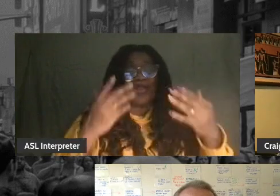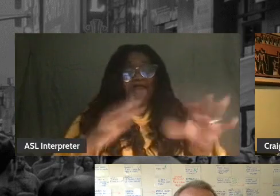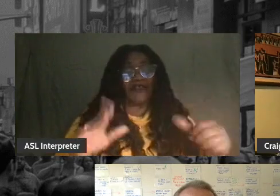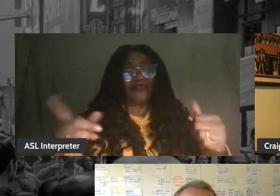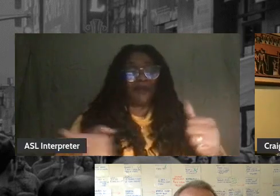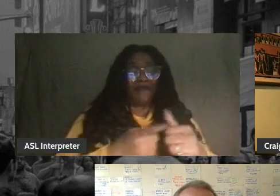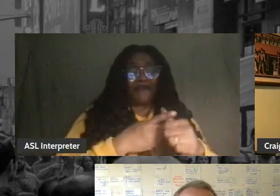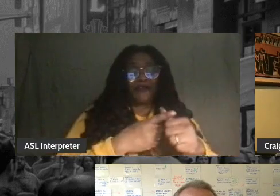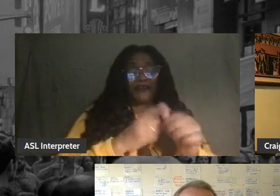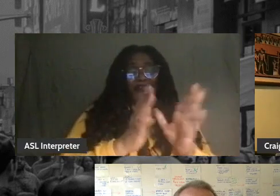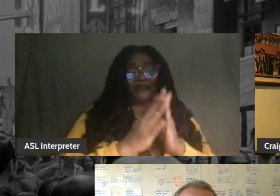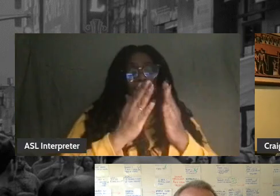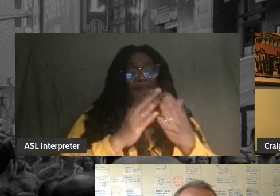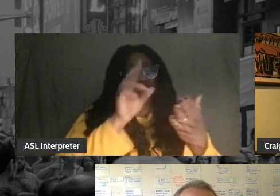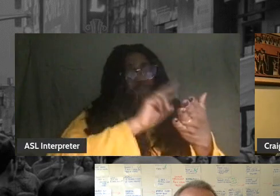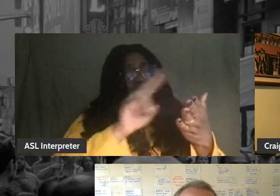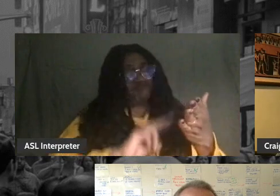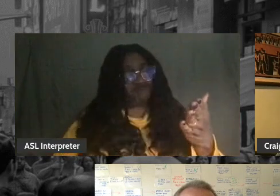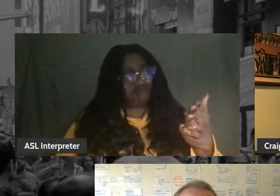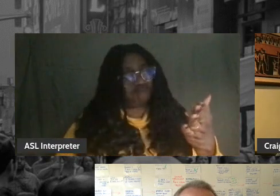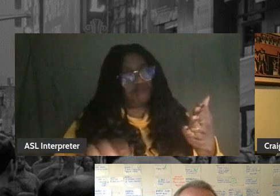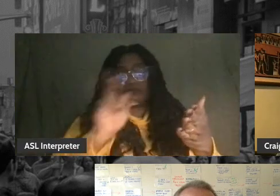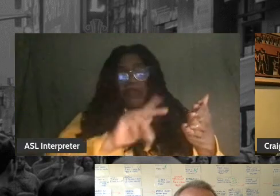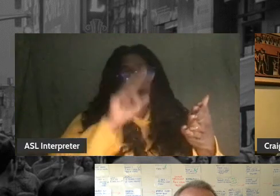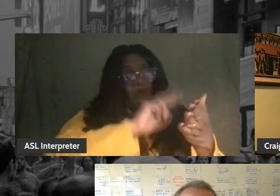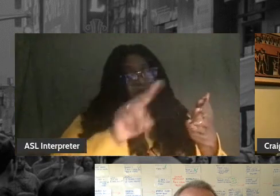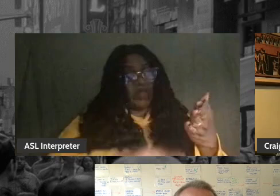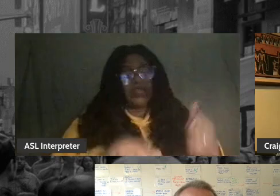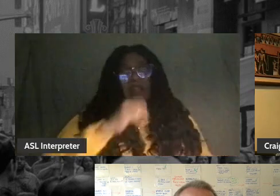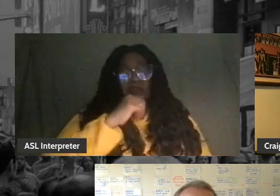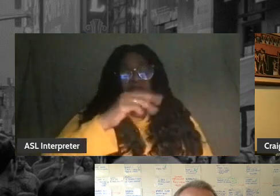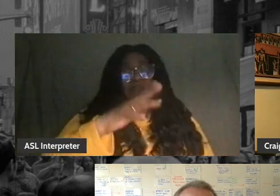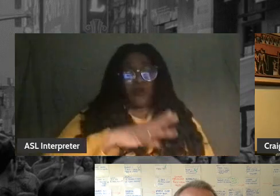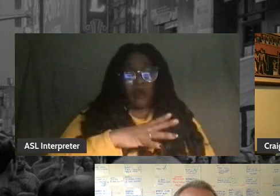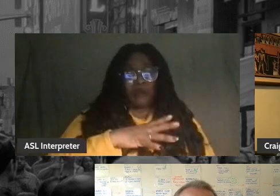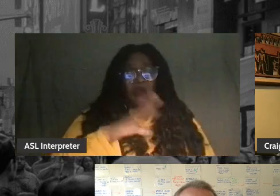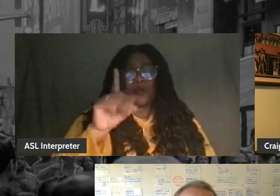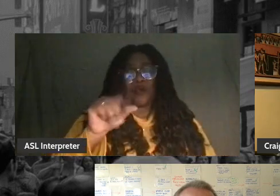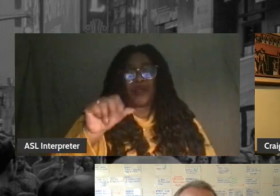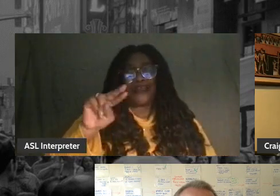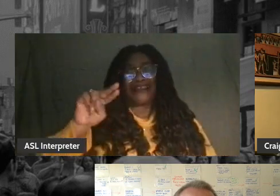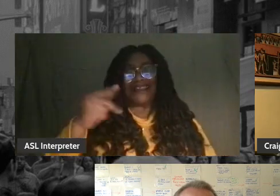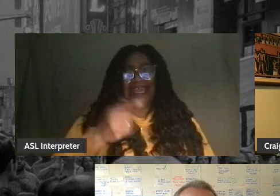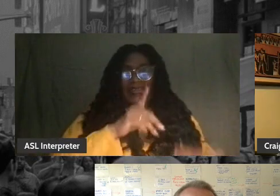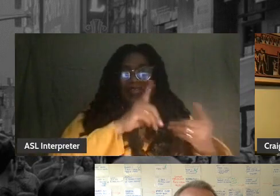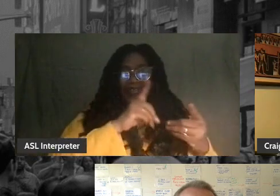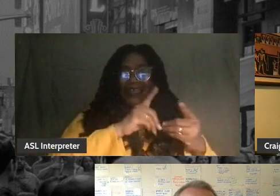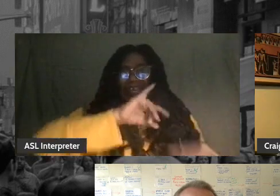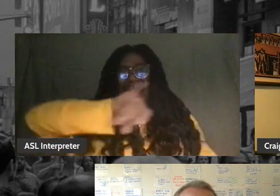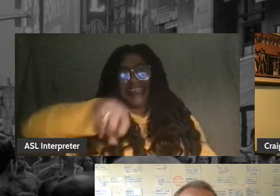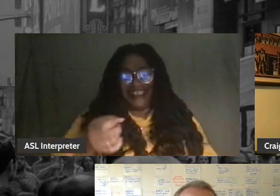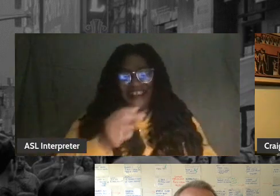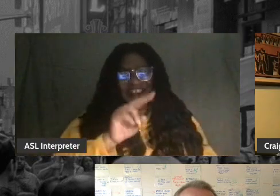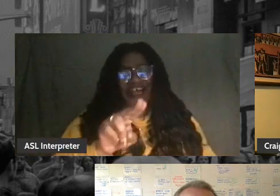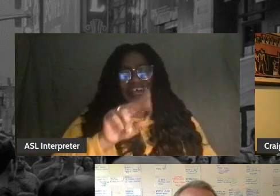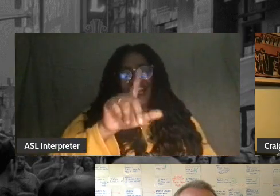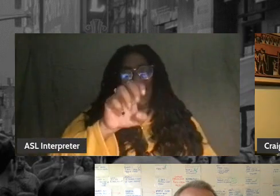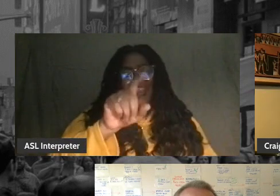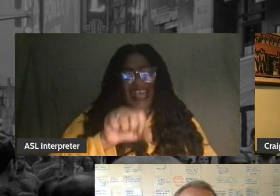script. They read it. It happened to be a woman who was dating a young man named John Lesher.